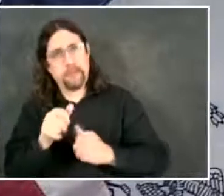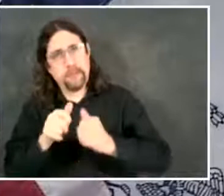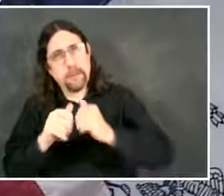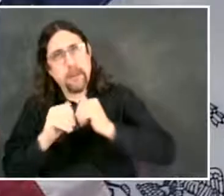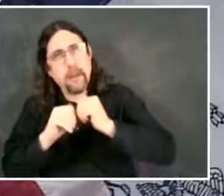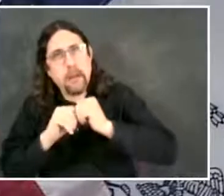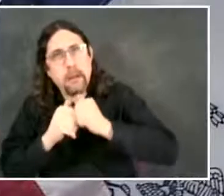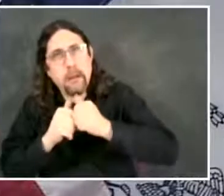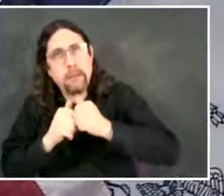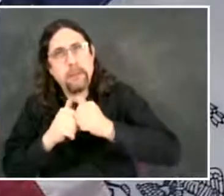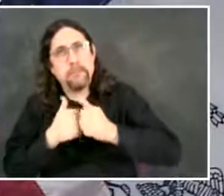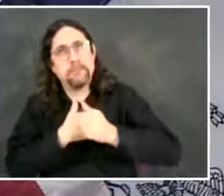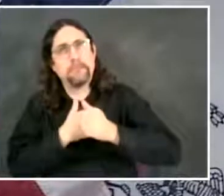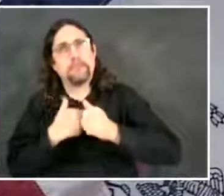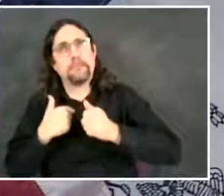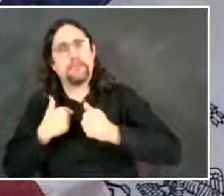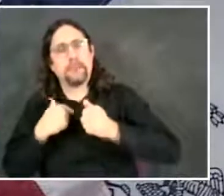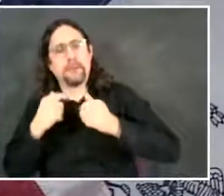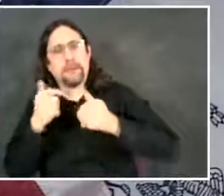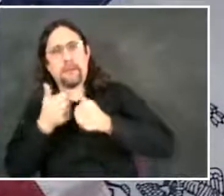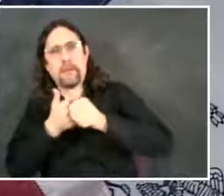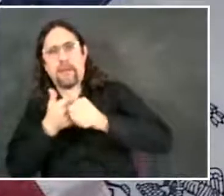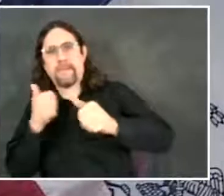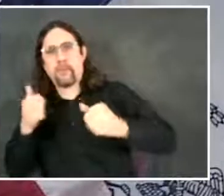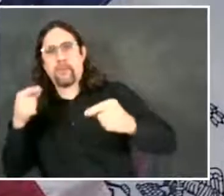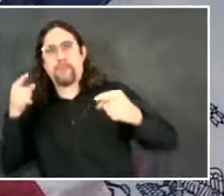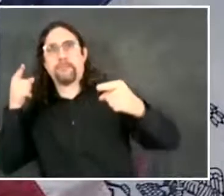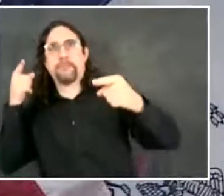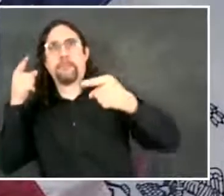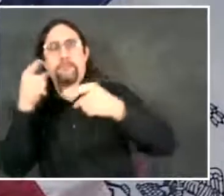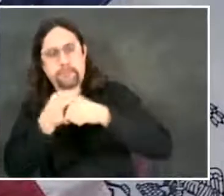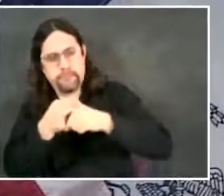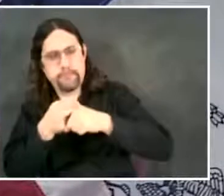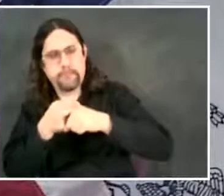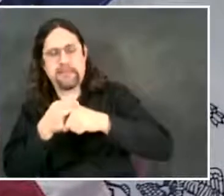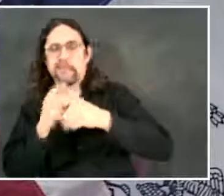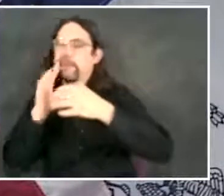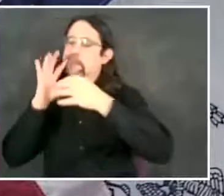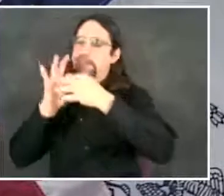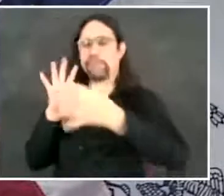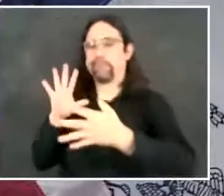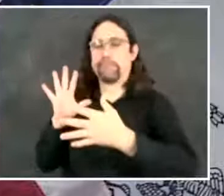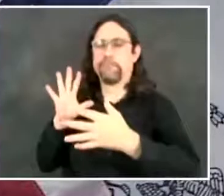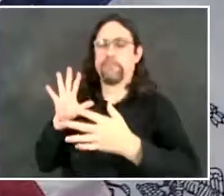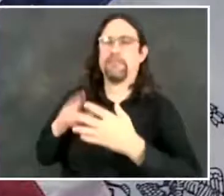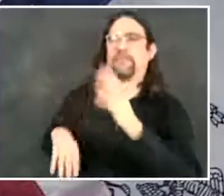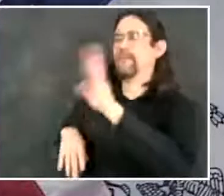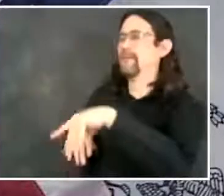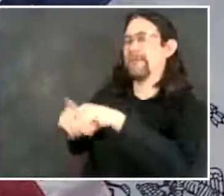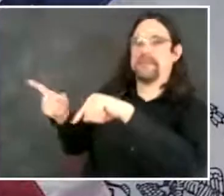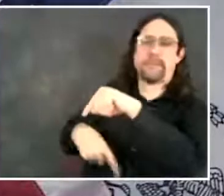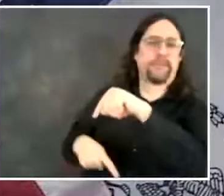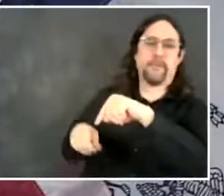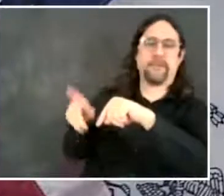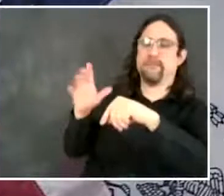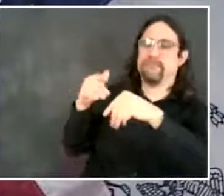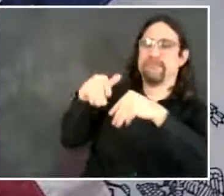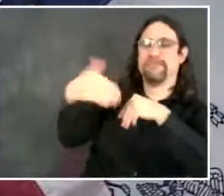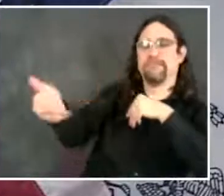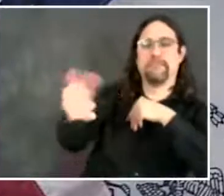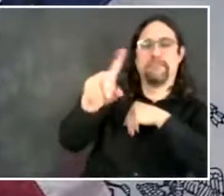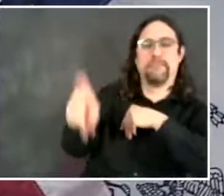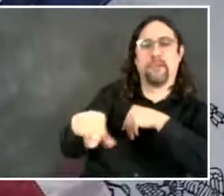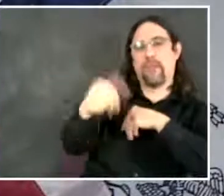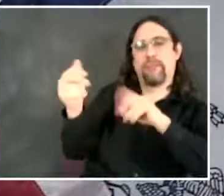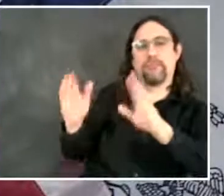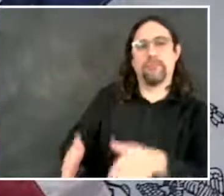Yeah, we're going to come back to you, Jacob. We're not hearing you clearly. We'll come back in a moment. And try and call from a hard line if you can. Go ahead. Jacob, we'll